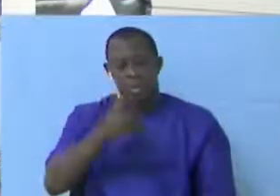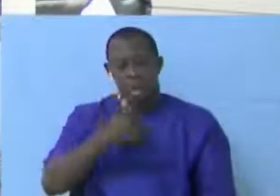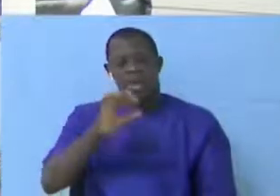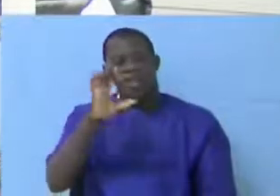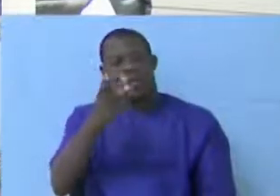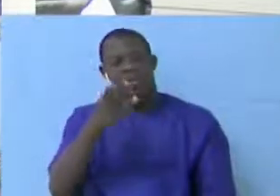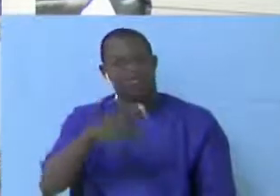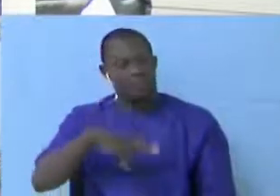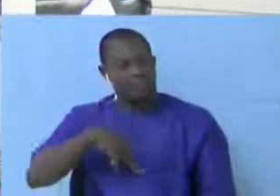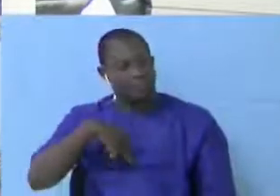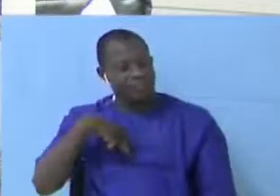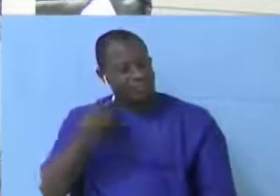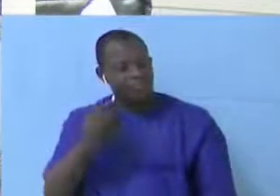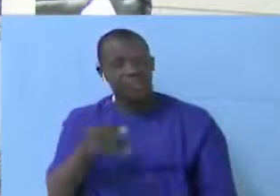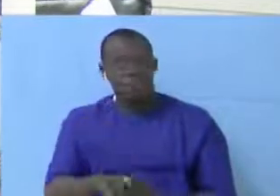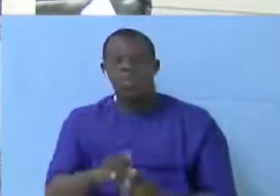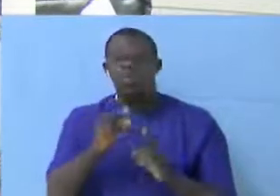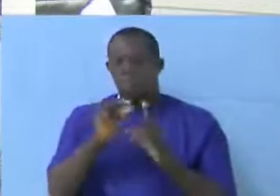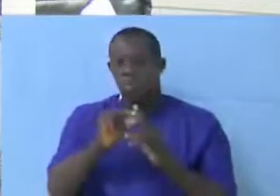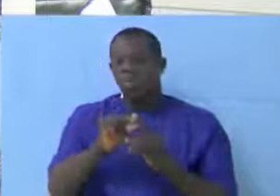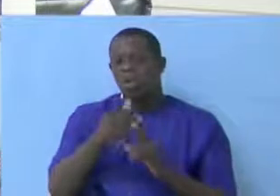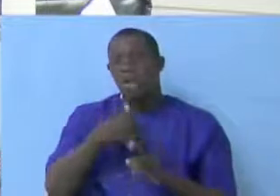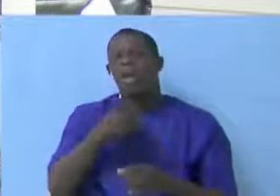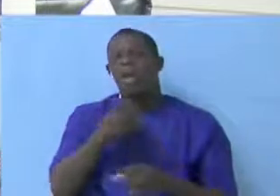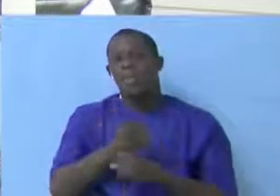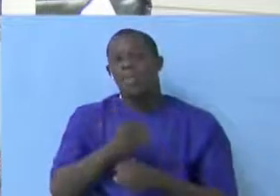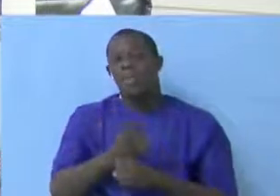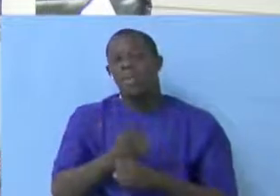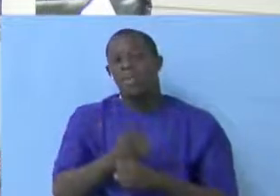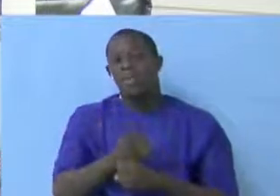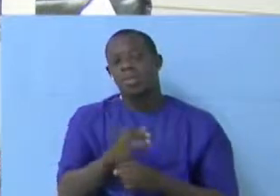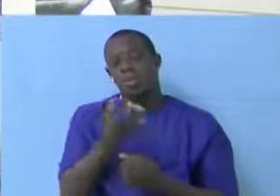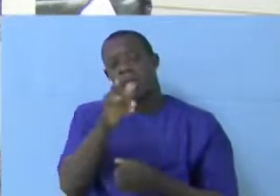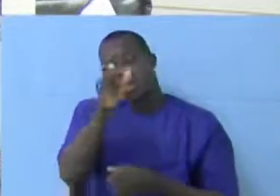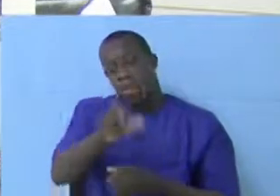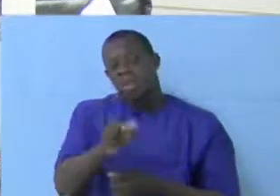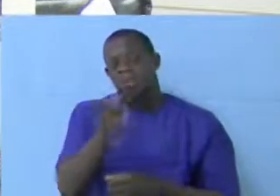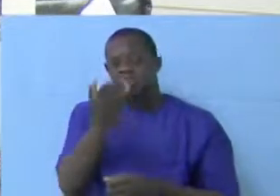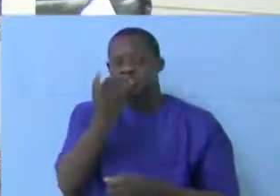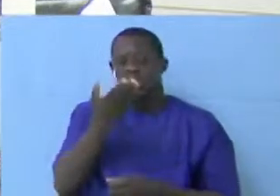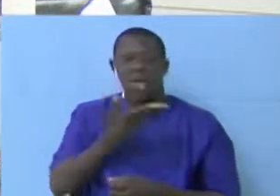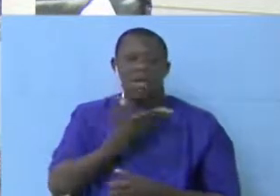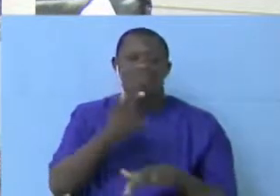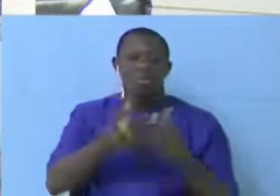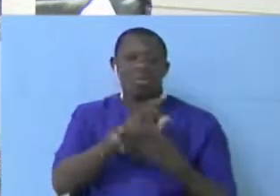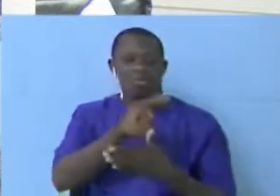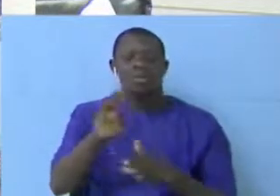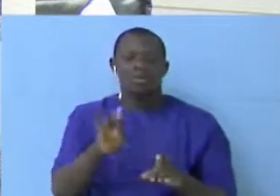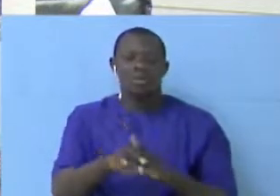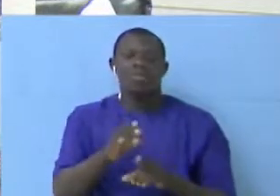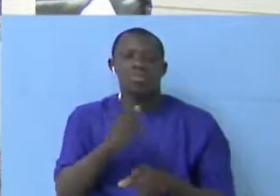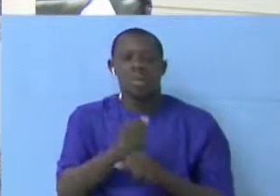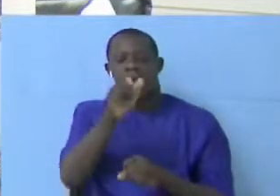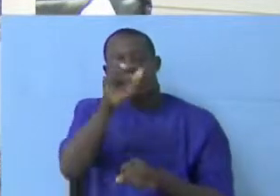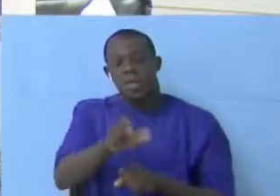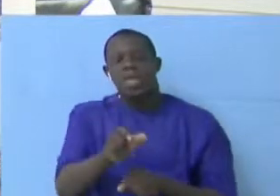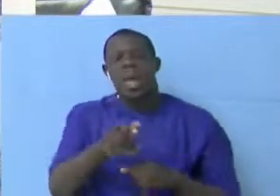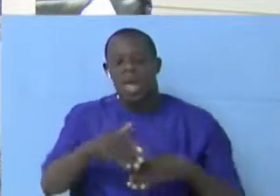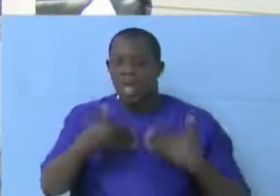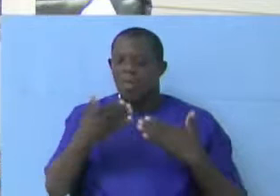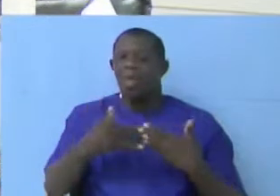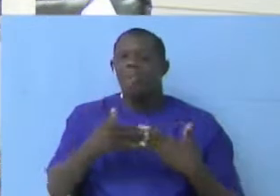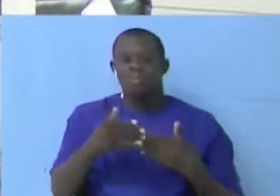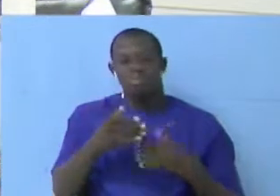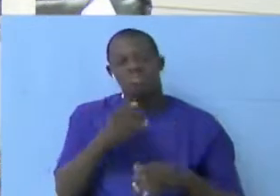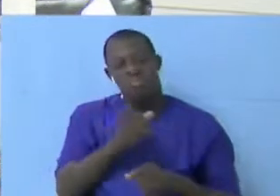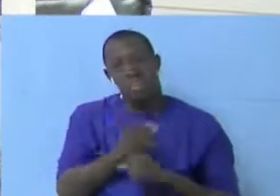that the comments I made, whether he have eaten, that have comforted him. Anunga jago kabringa nyininkaro ko doron fa domro kala wakata kulati mi